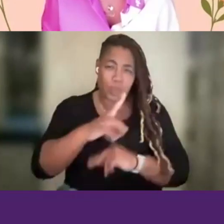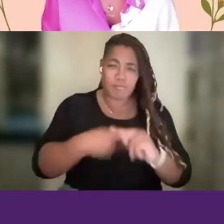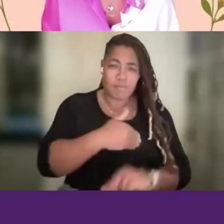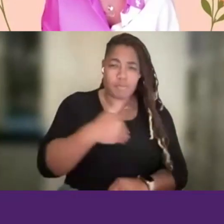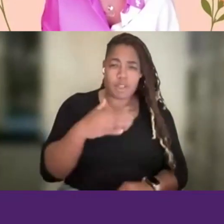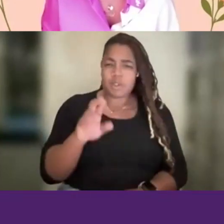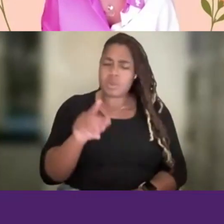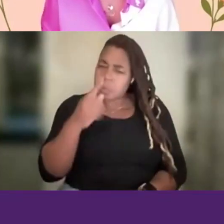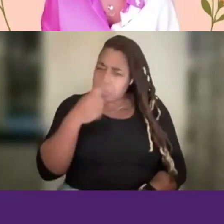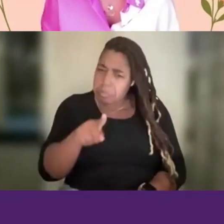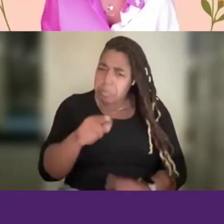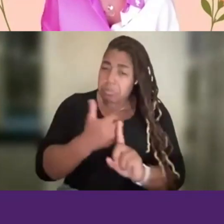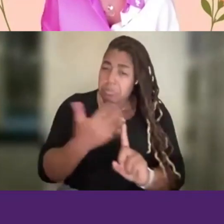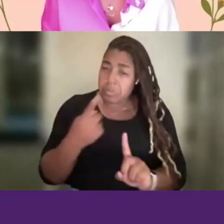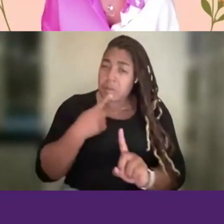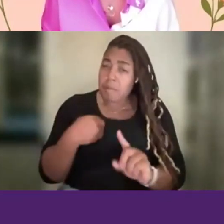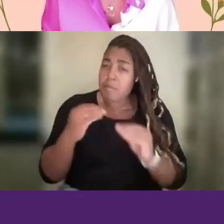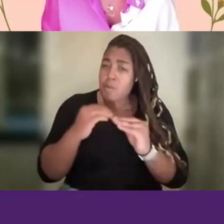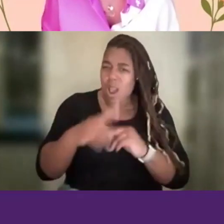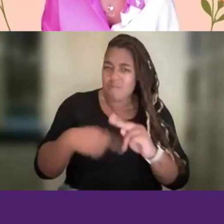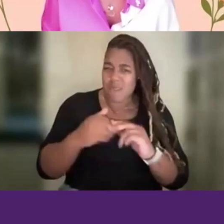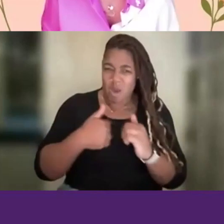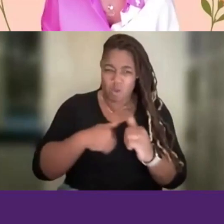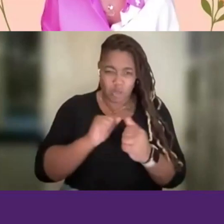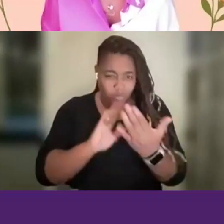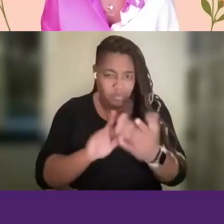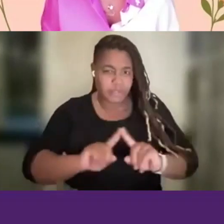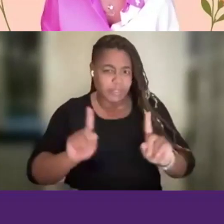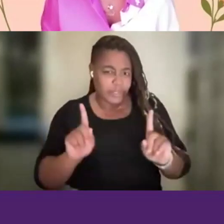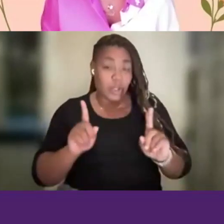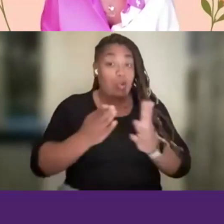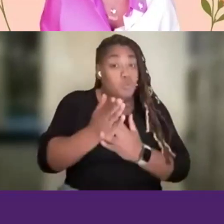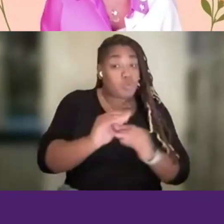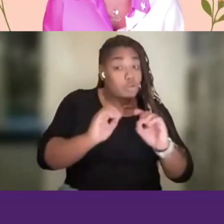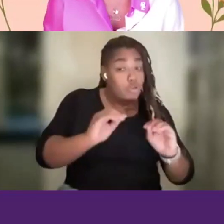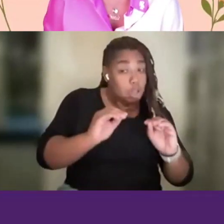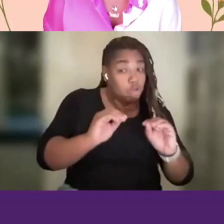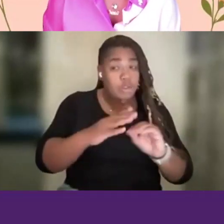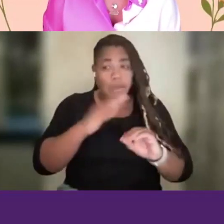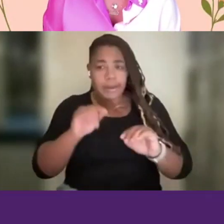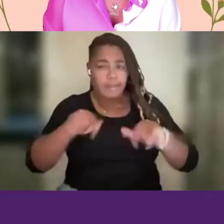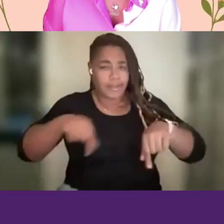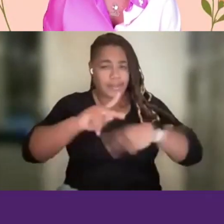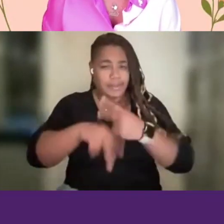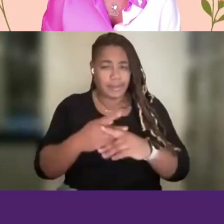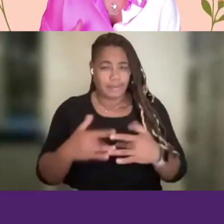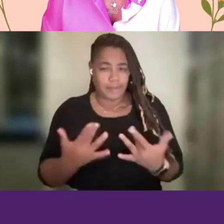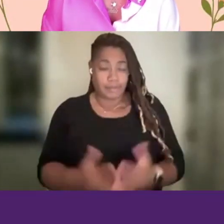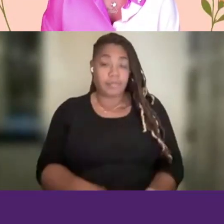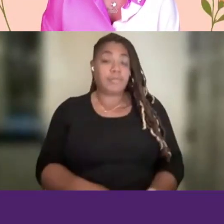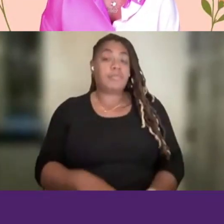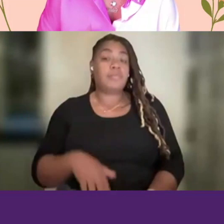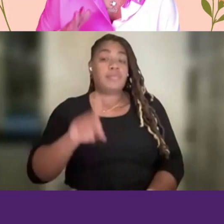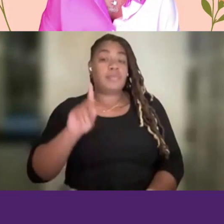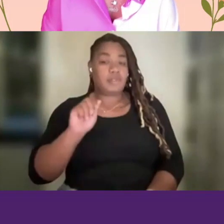about how you think we can make a difference through education, through events like this and talking about it. Absolutely. So I think